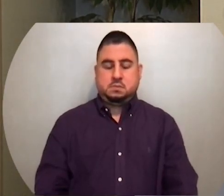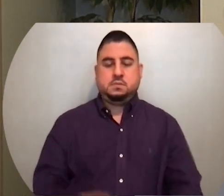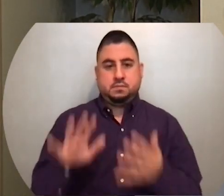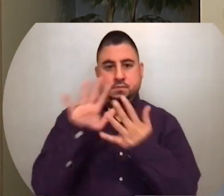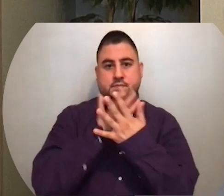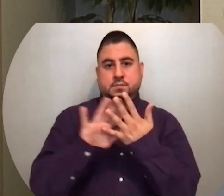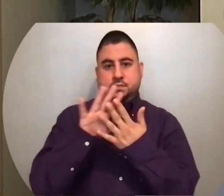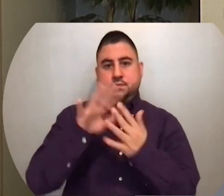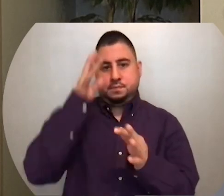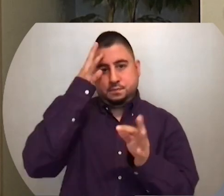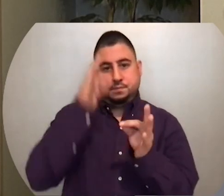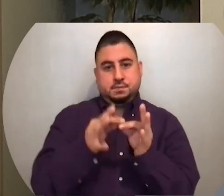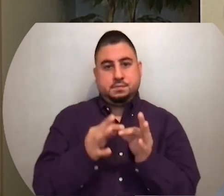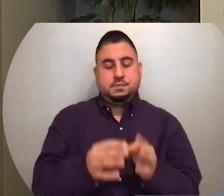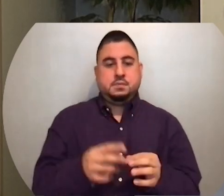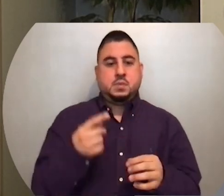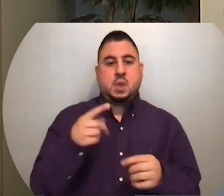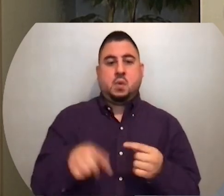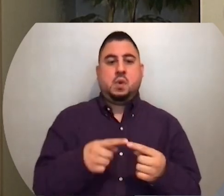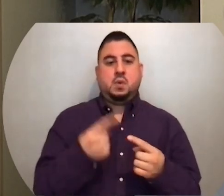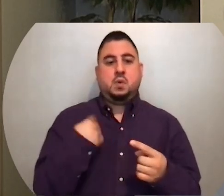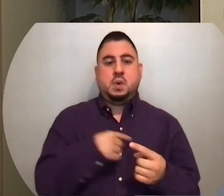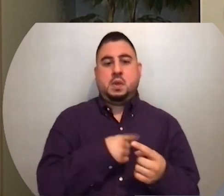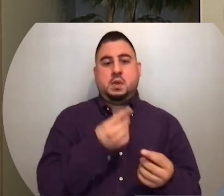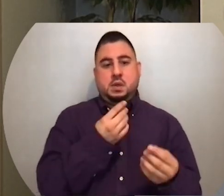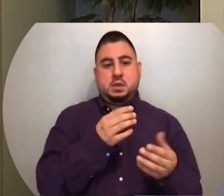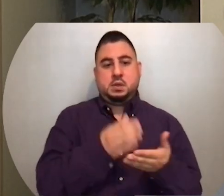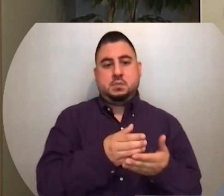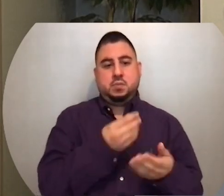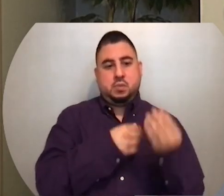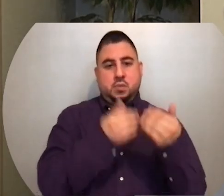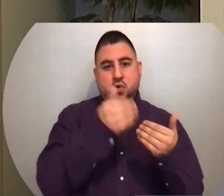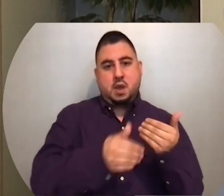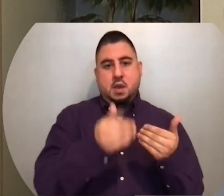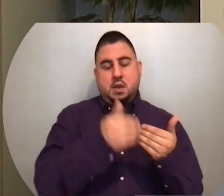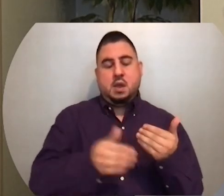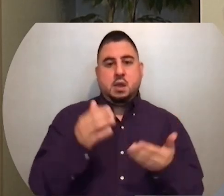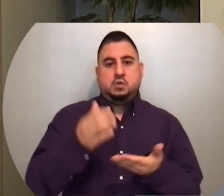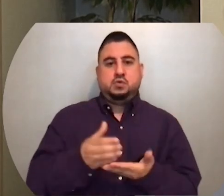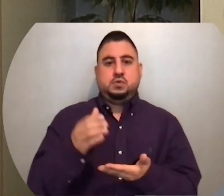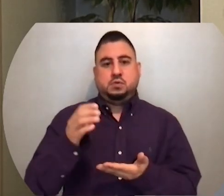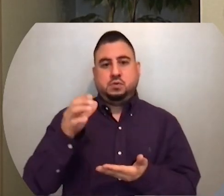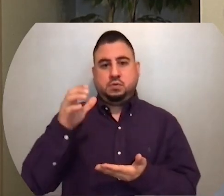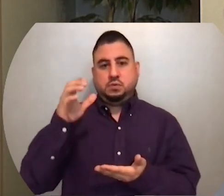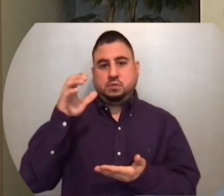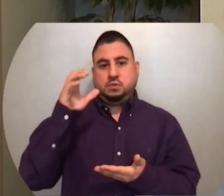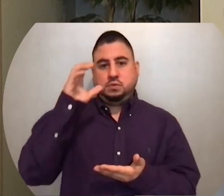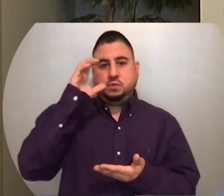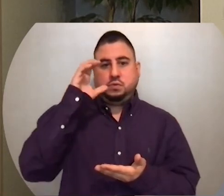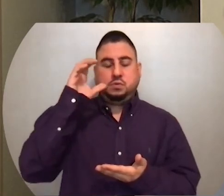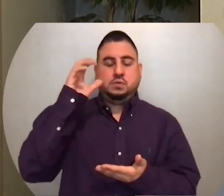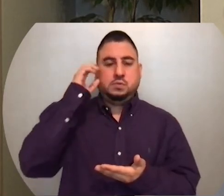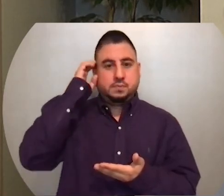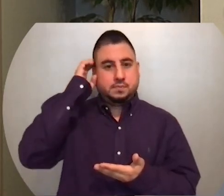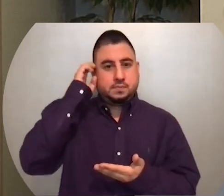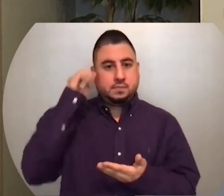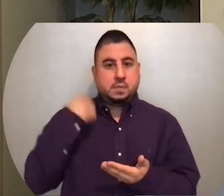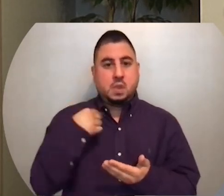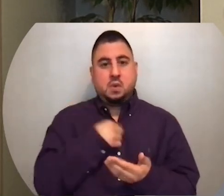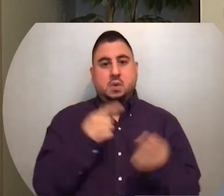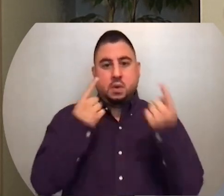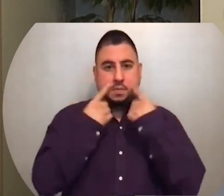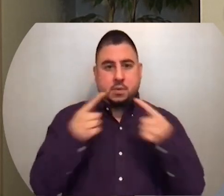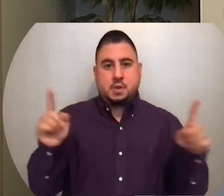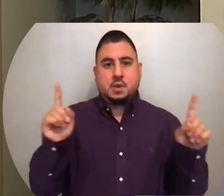The mystery of faith. When we eat this bread and drinking this